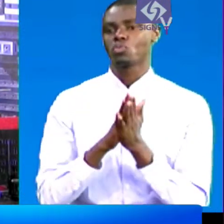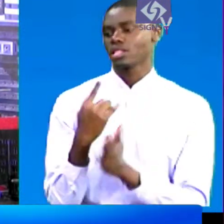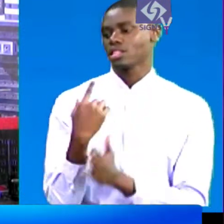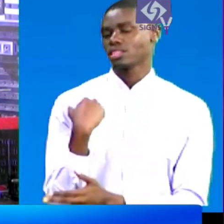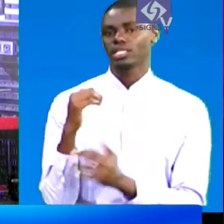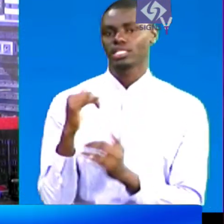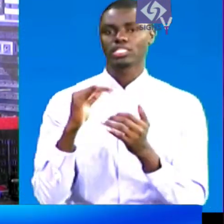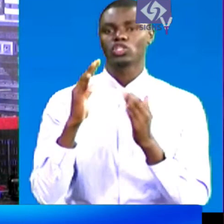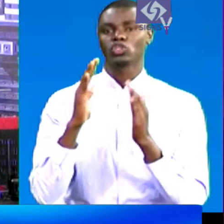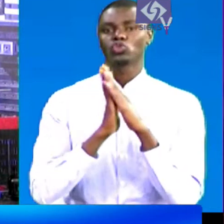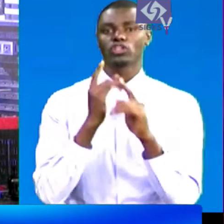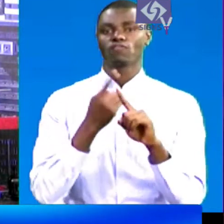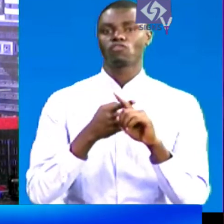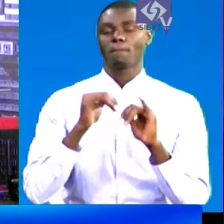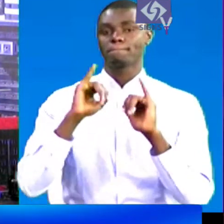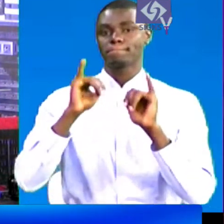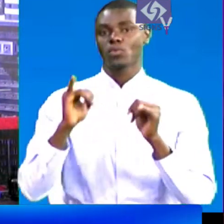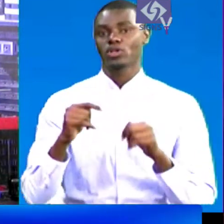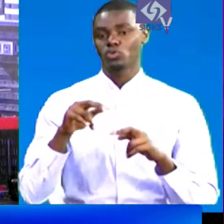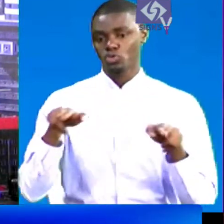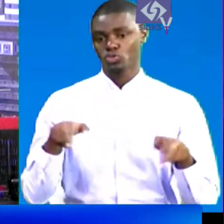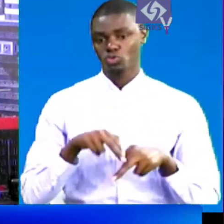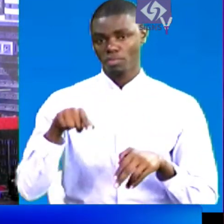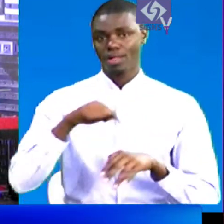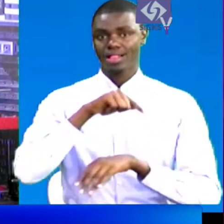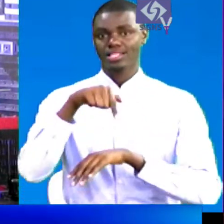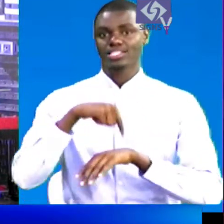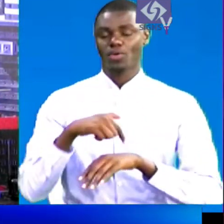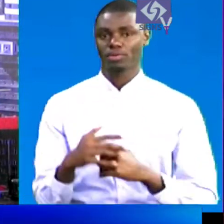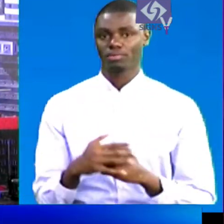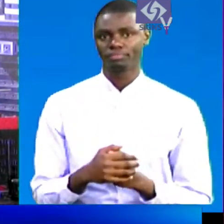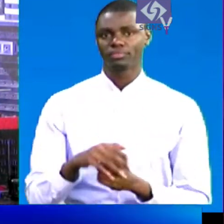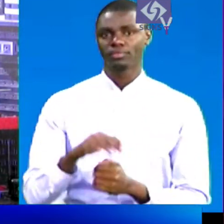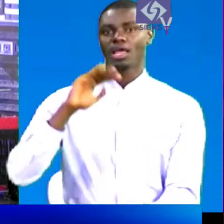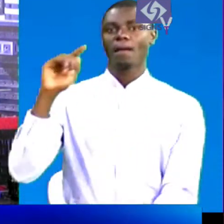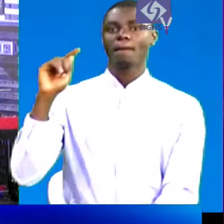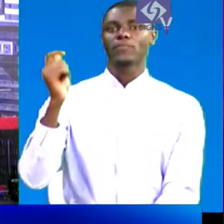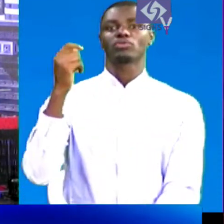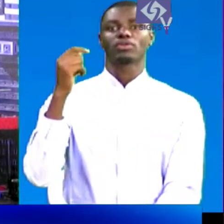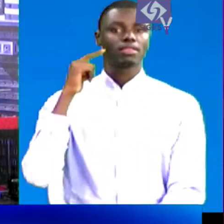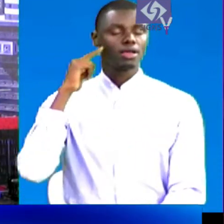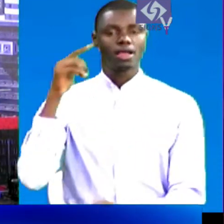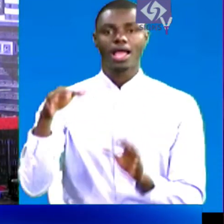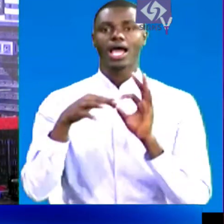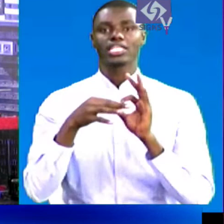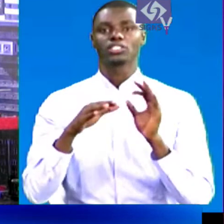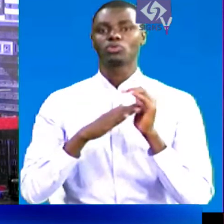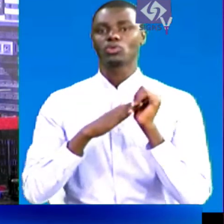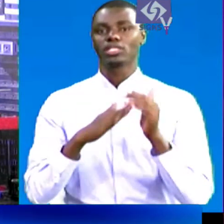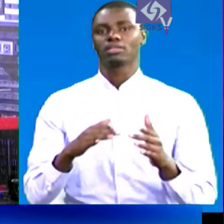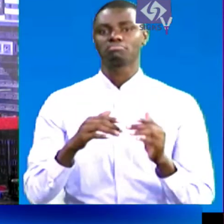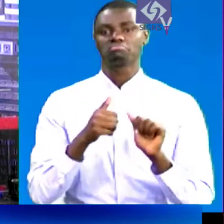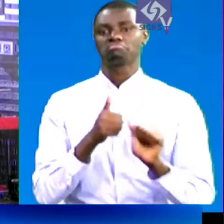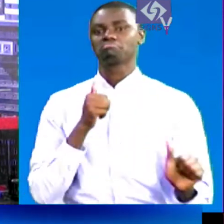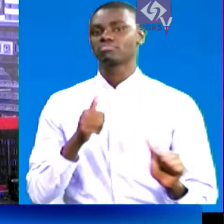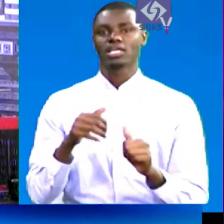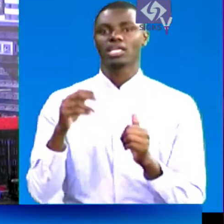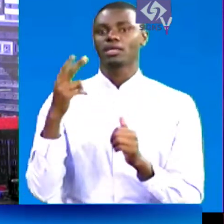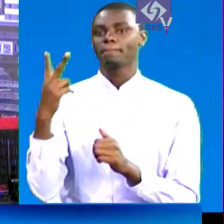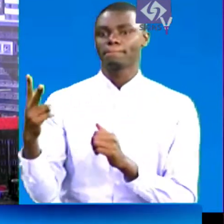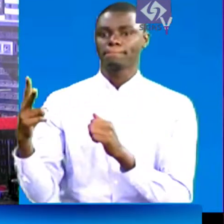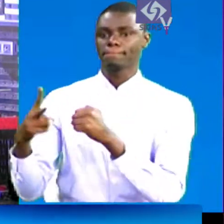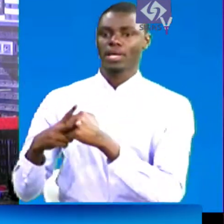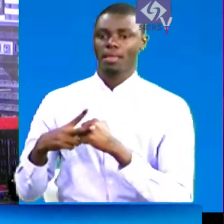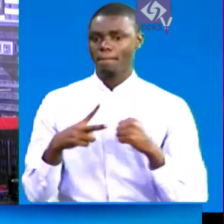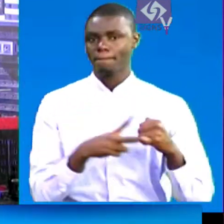latest stories from our newsrooms this hour. Mount Kenya Azimio leaders have rejected bipartisan